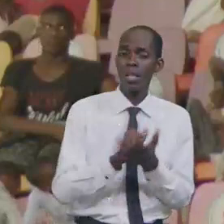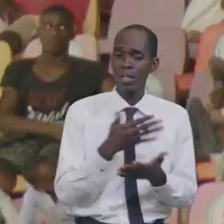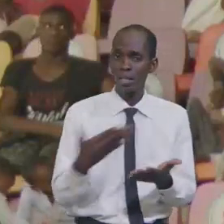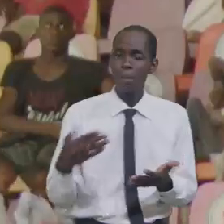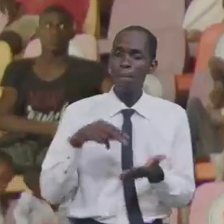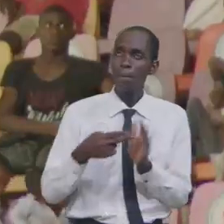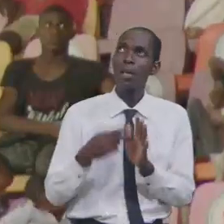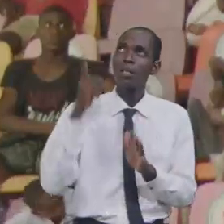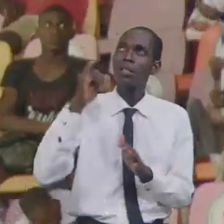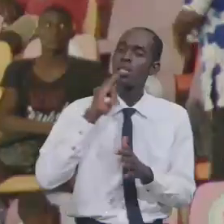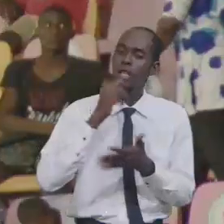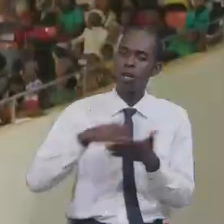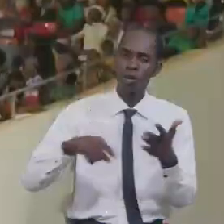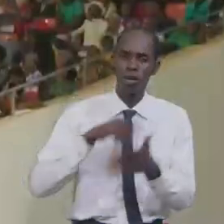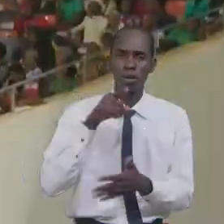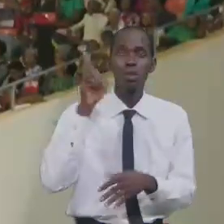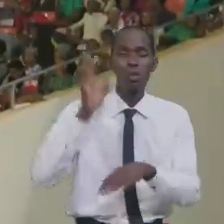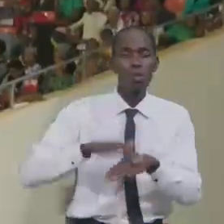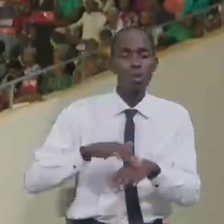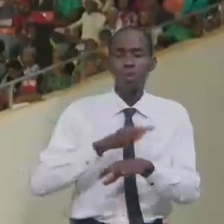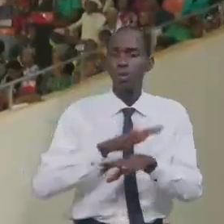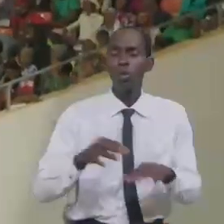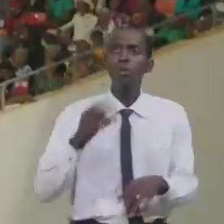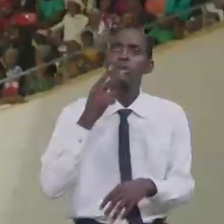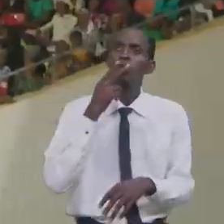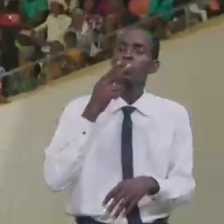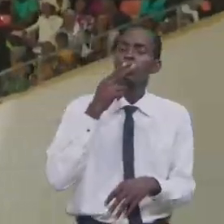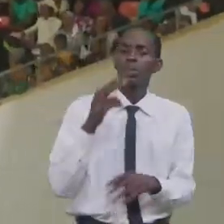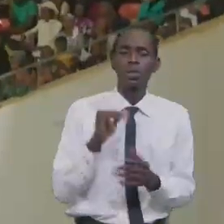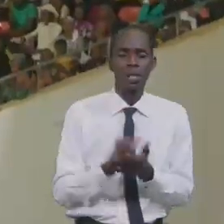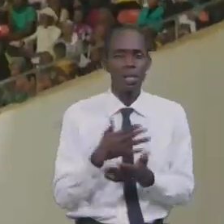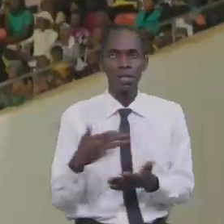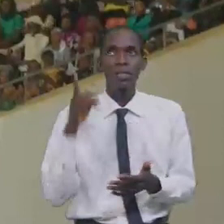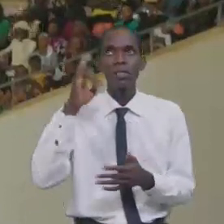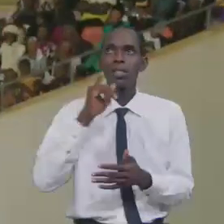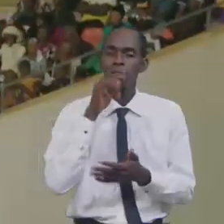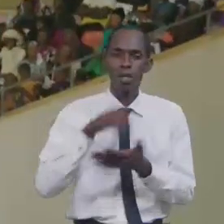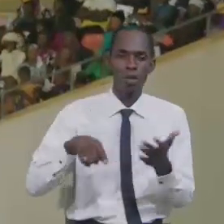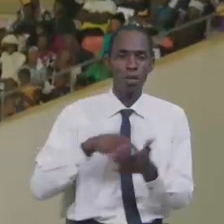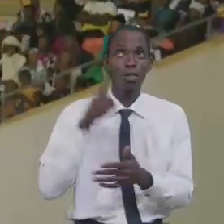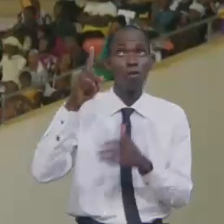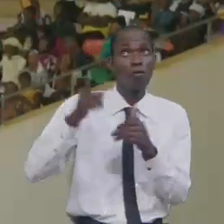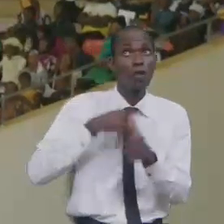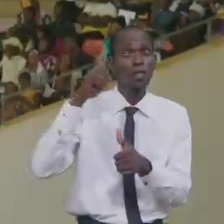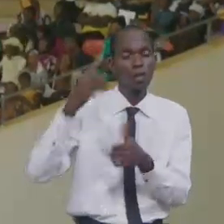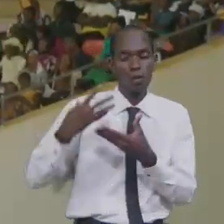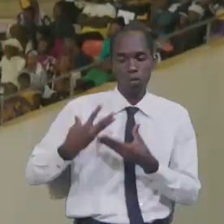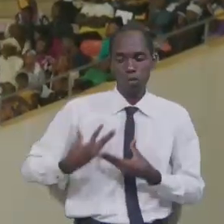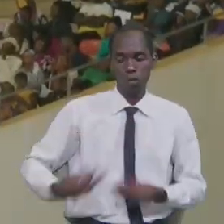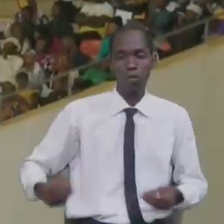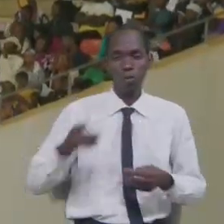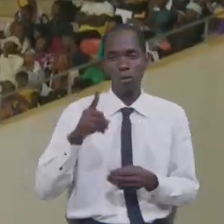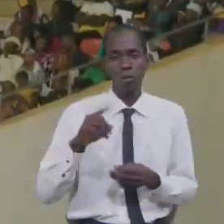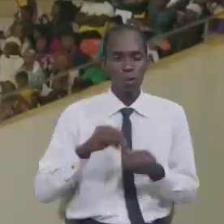why he says, don't smoke that thing, it's mending you. He melts you. He molds